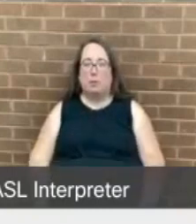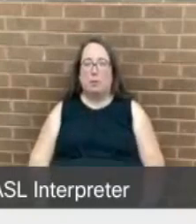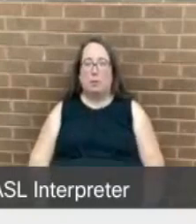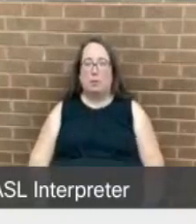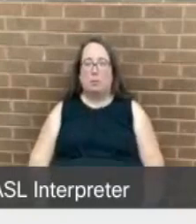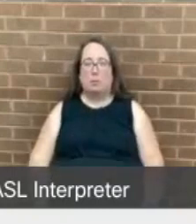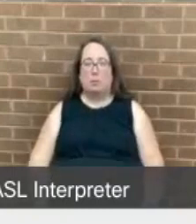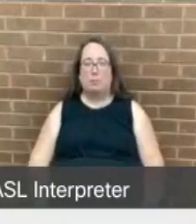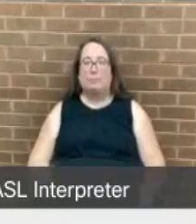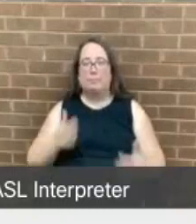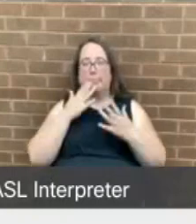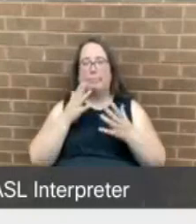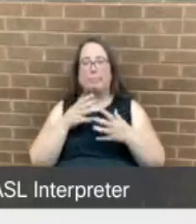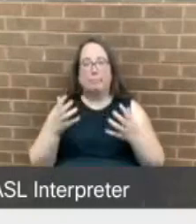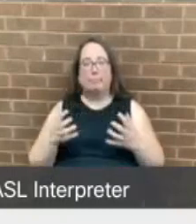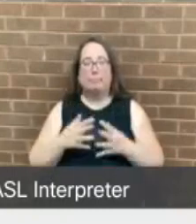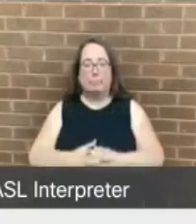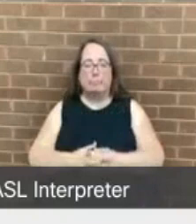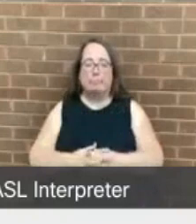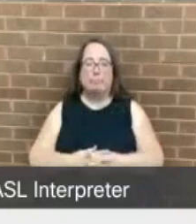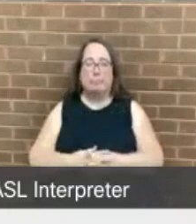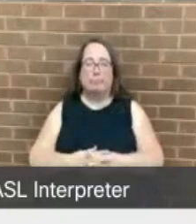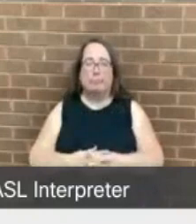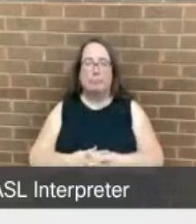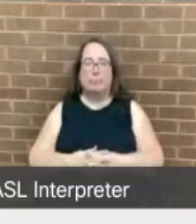Thank you so much.